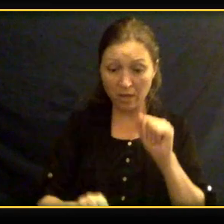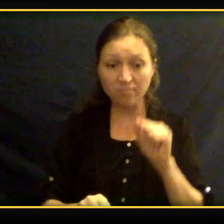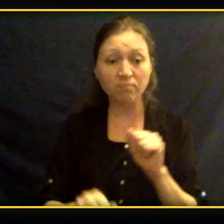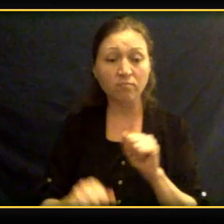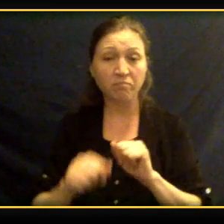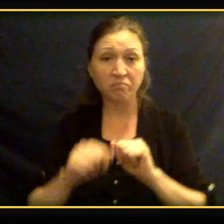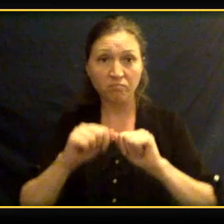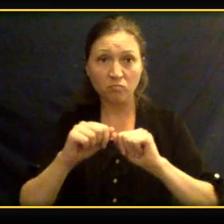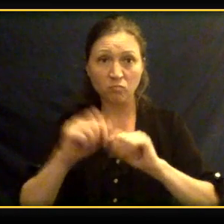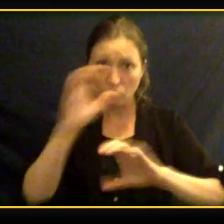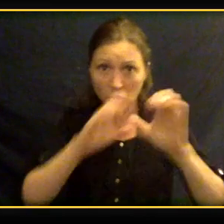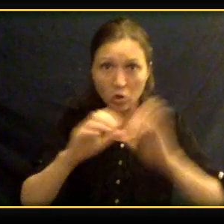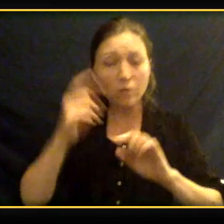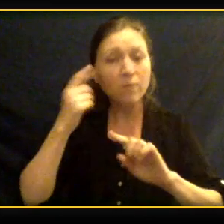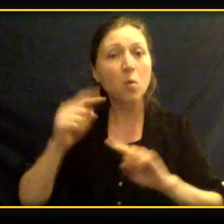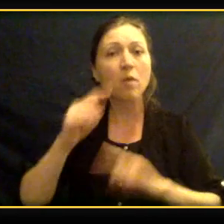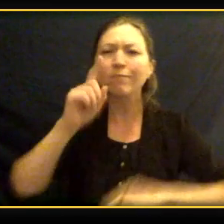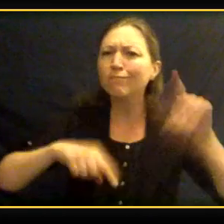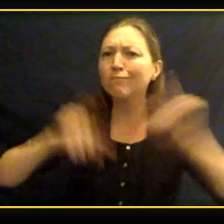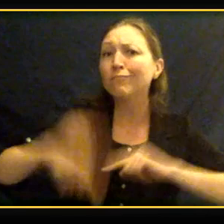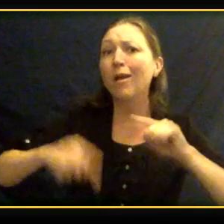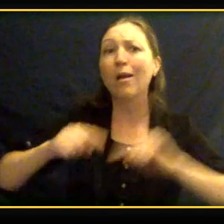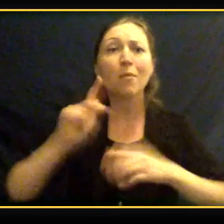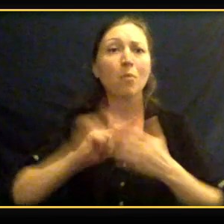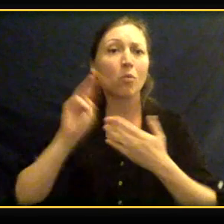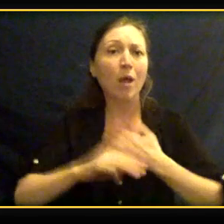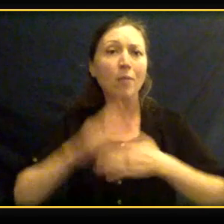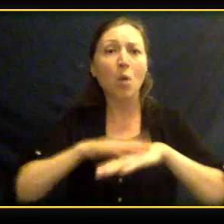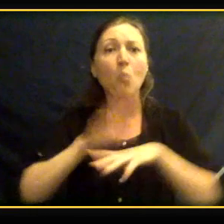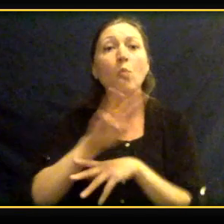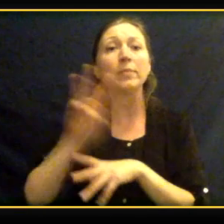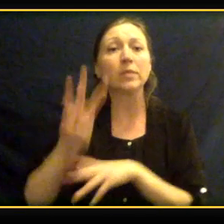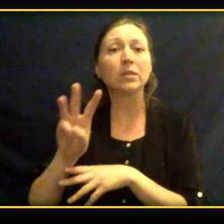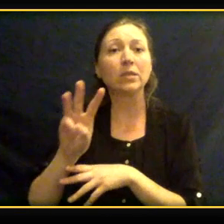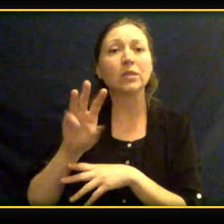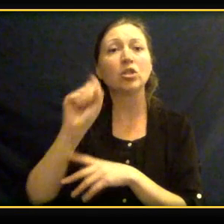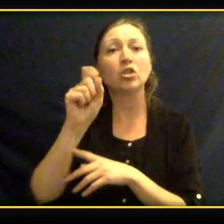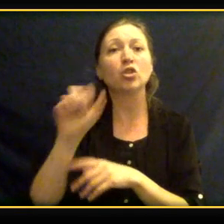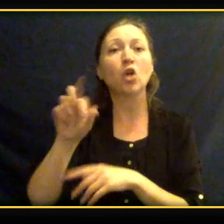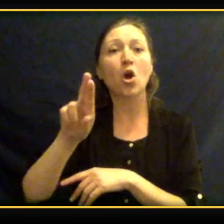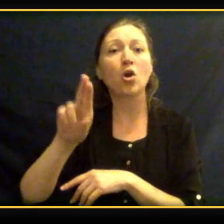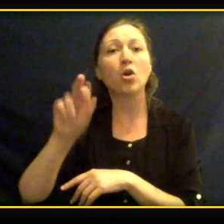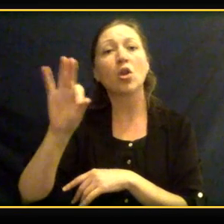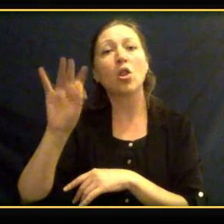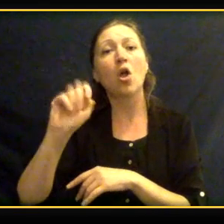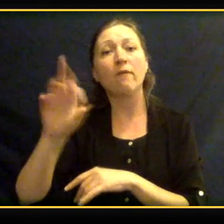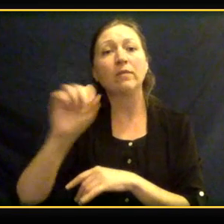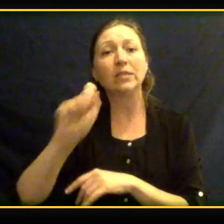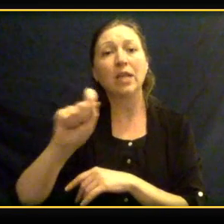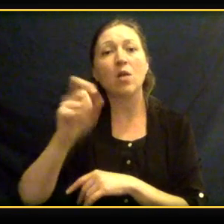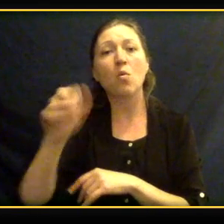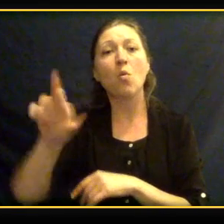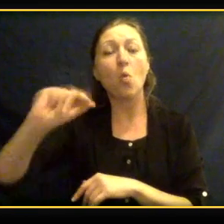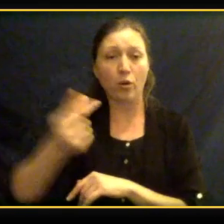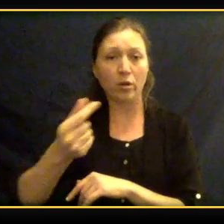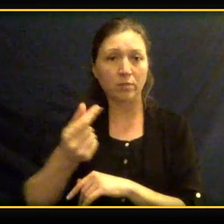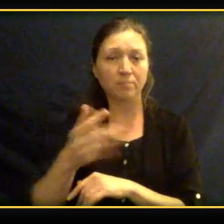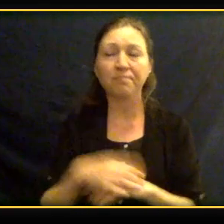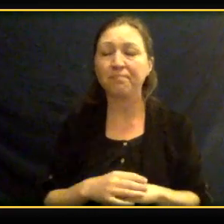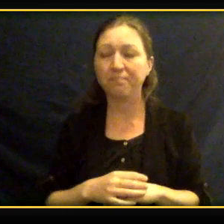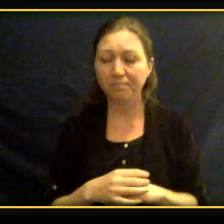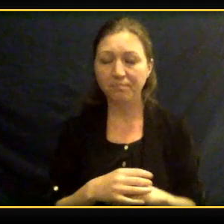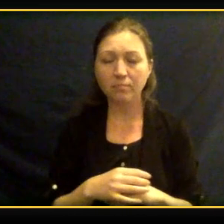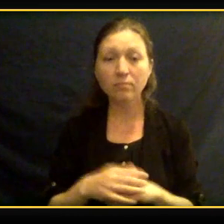starkloff.org and find out about the array of programs that the Starkloff Disability Institute is involved in. And also this